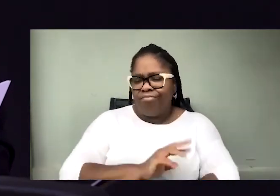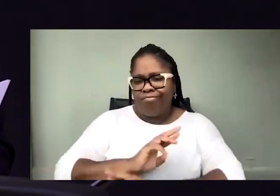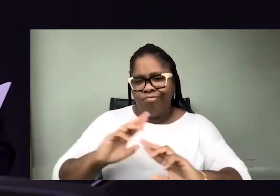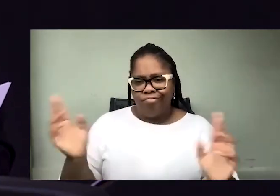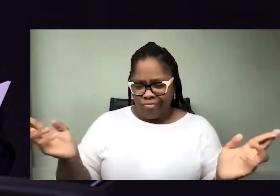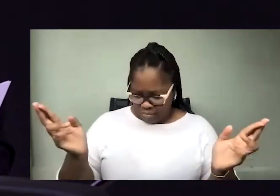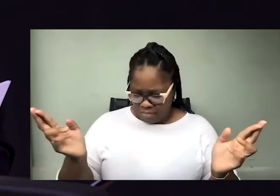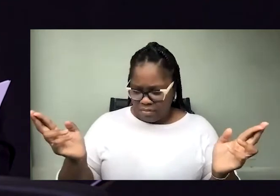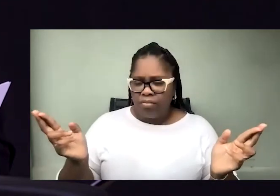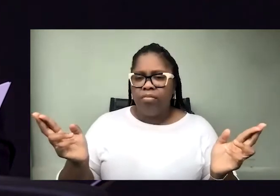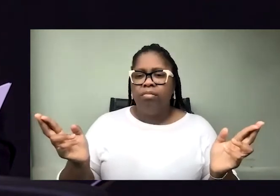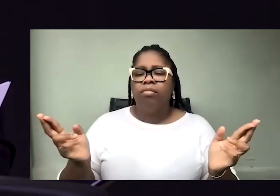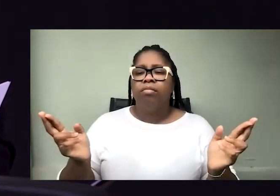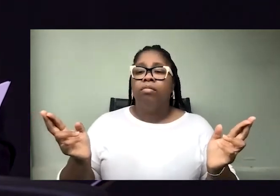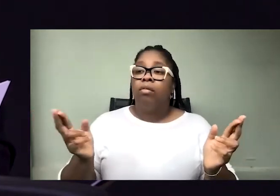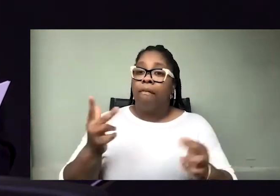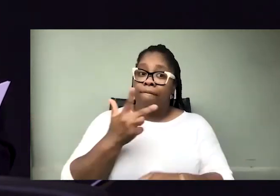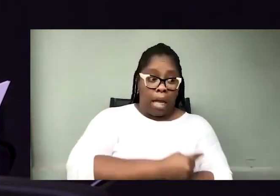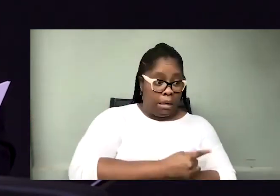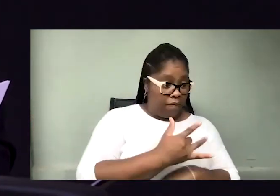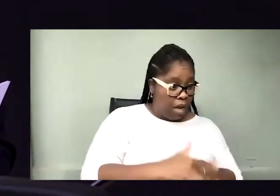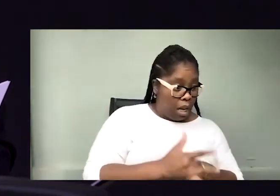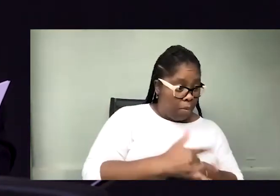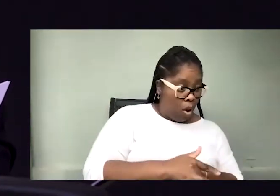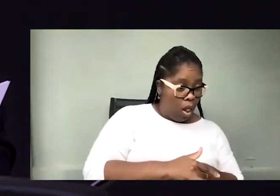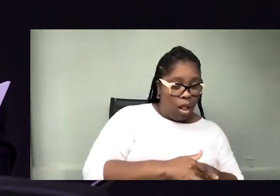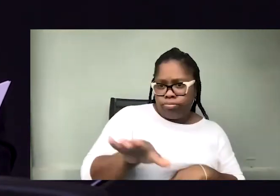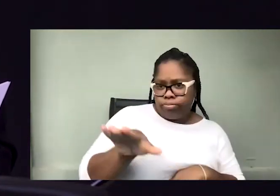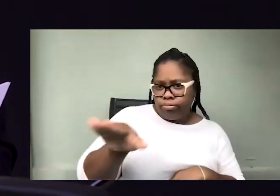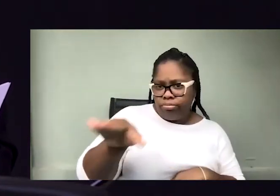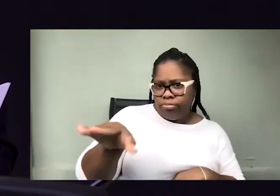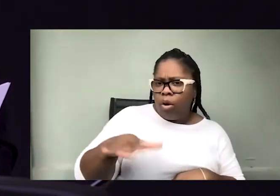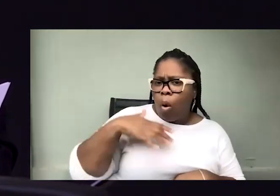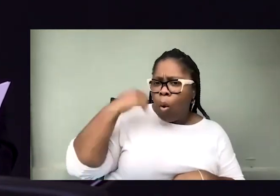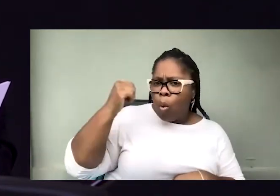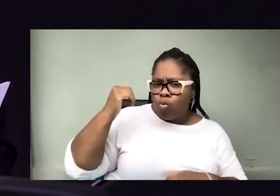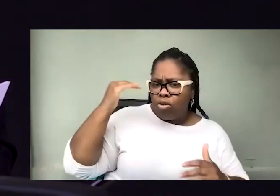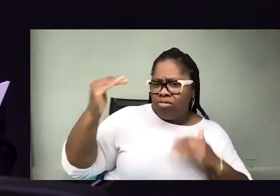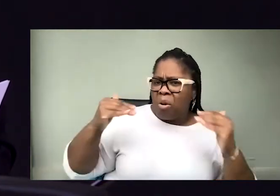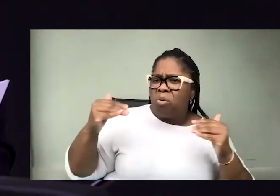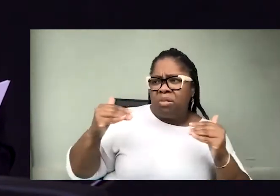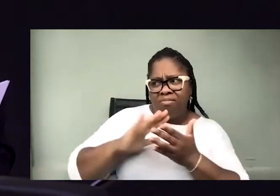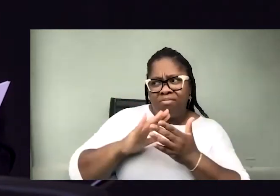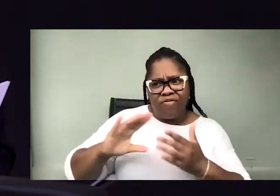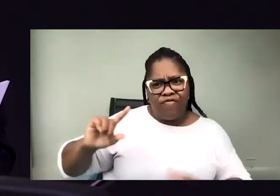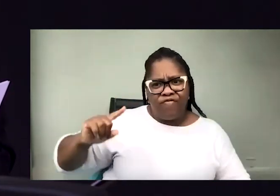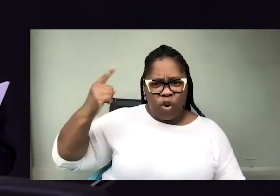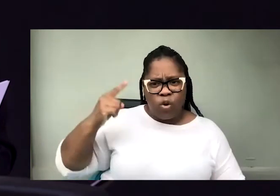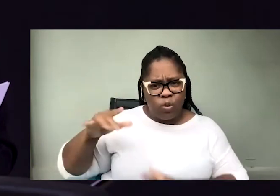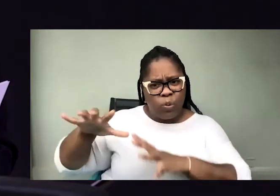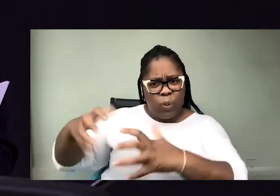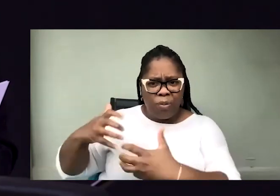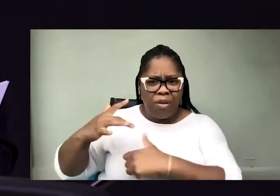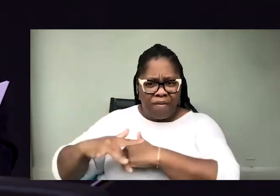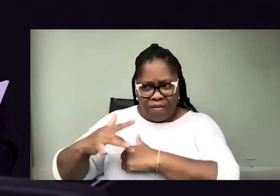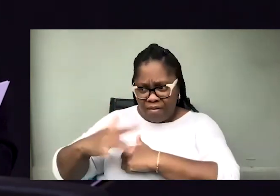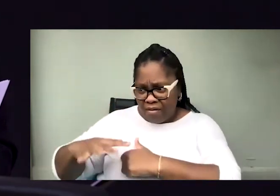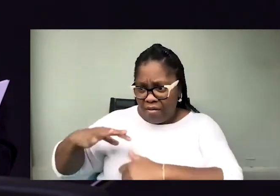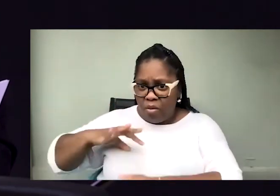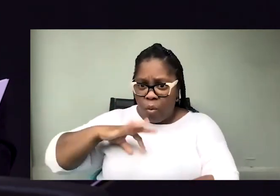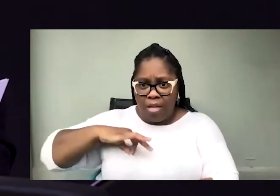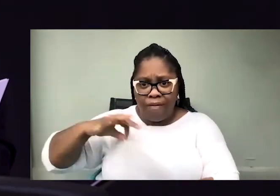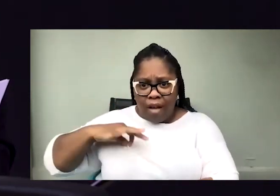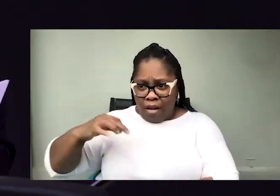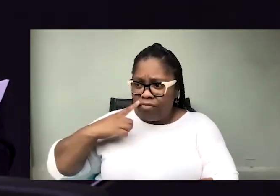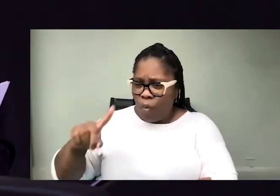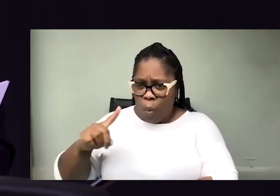the vaccine was available, older adults were one of the first groups that were eligible to receive the vaccine. And so the